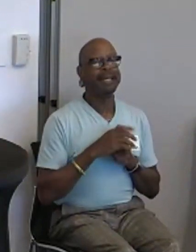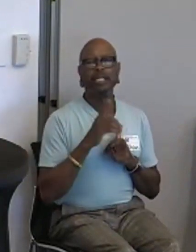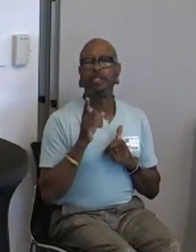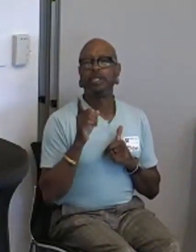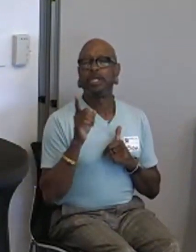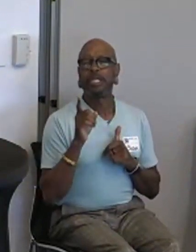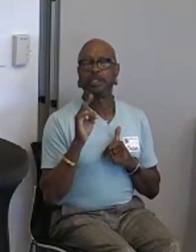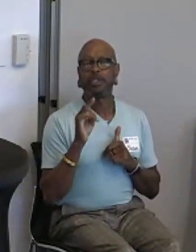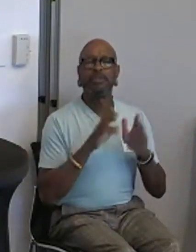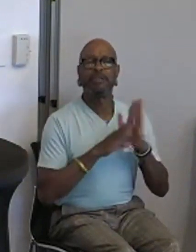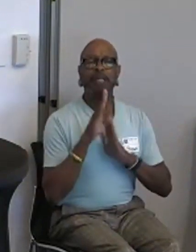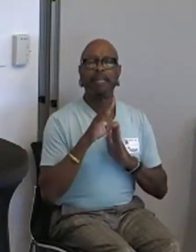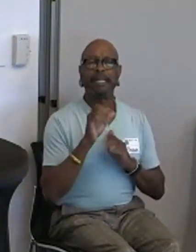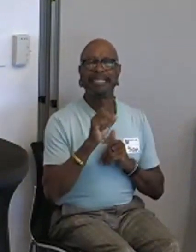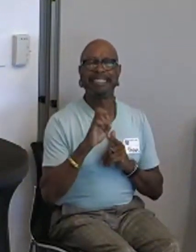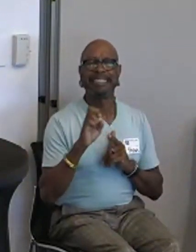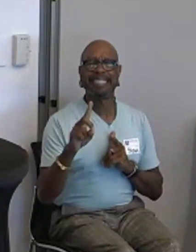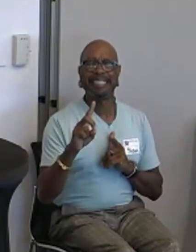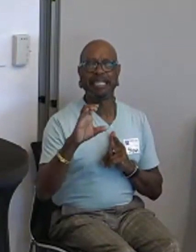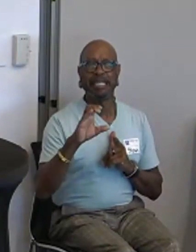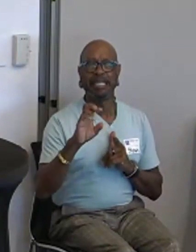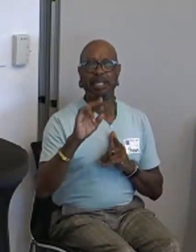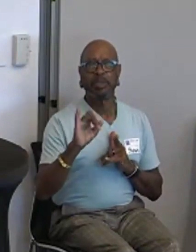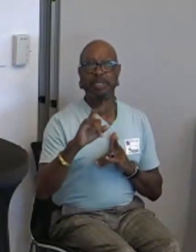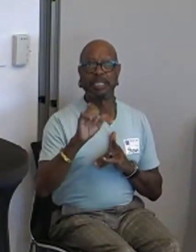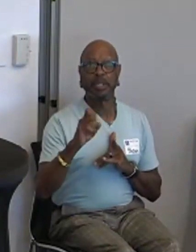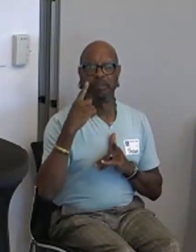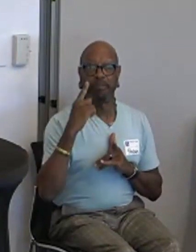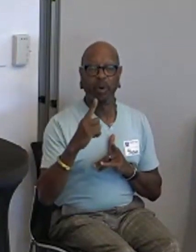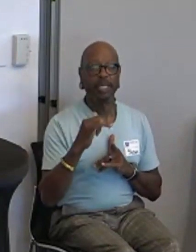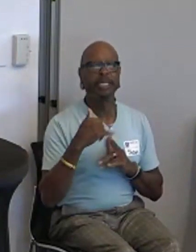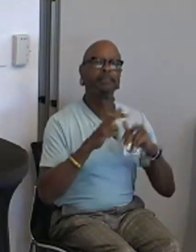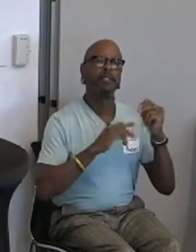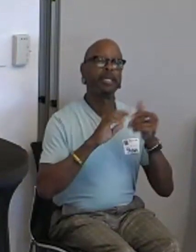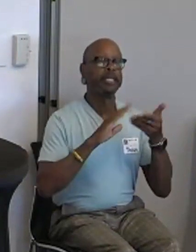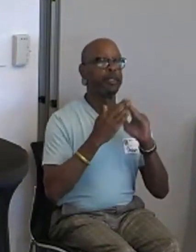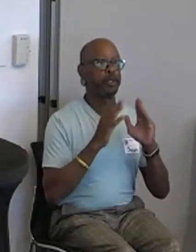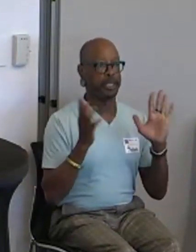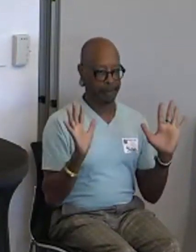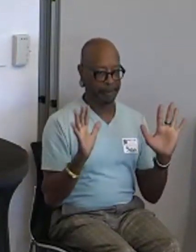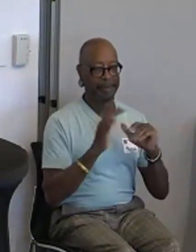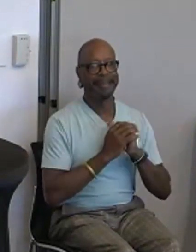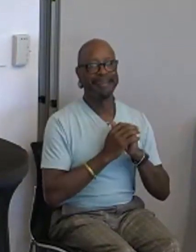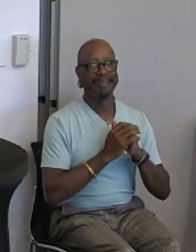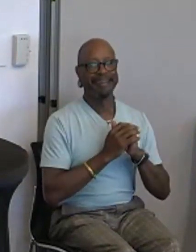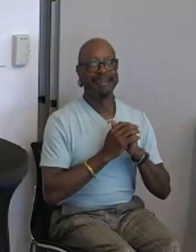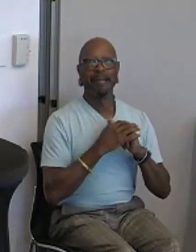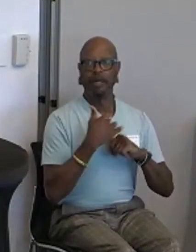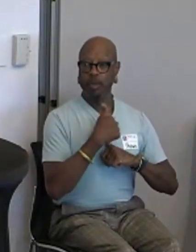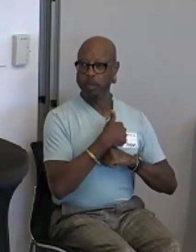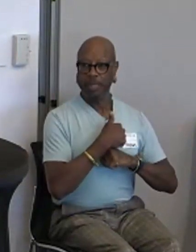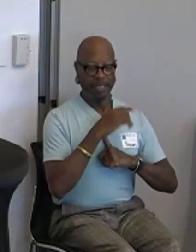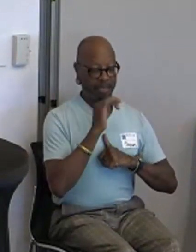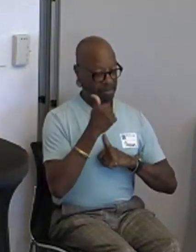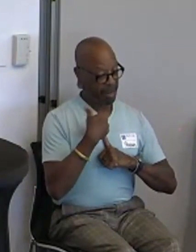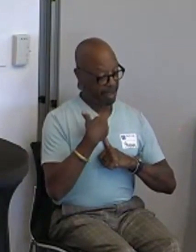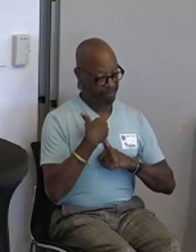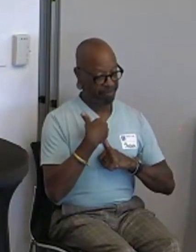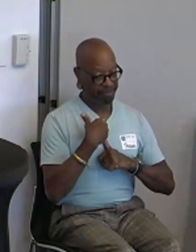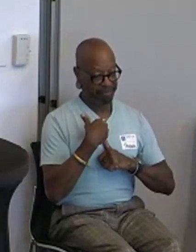crystal for, and I think we all are, is building community. We don't